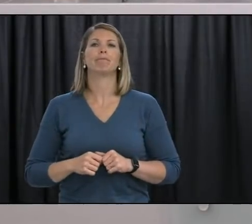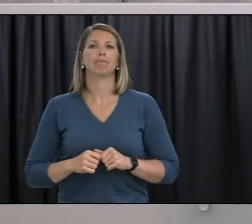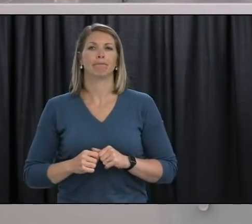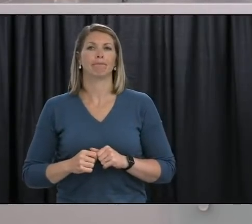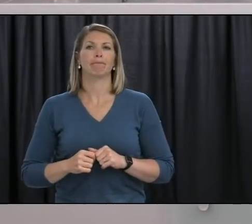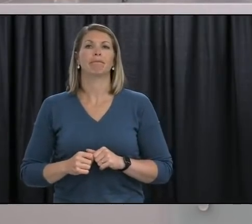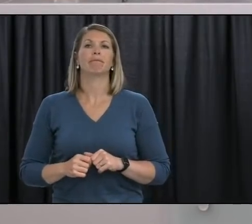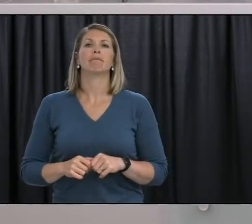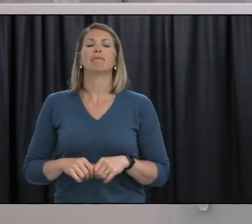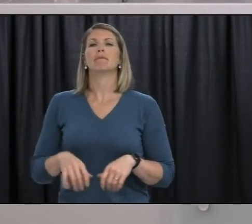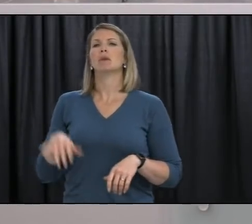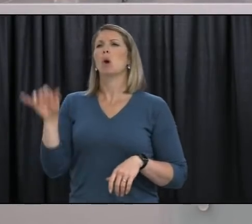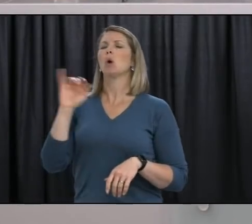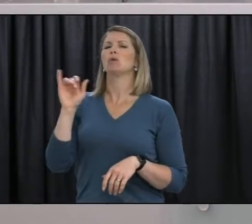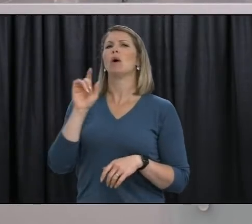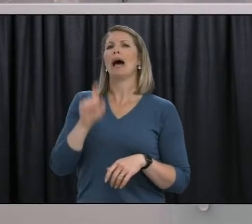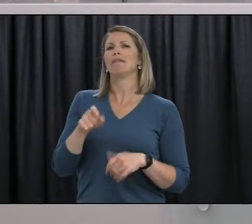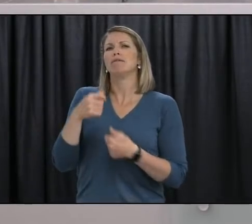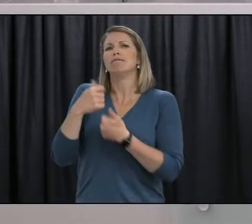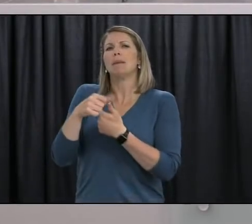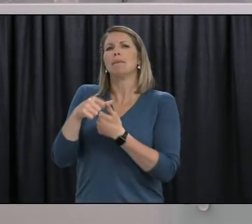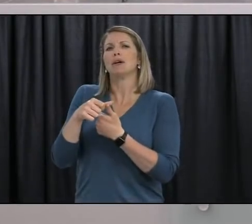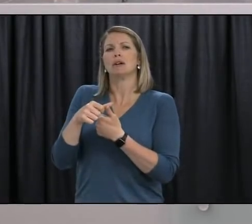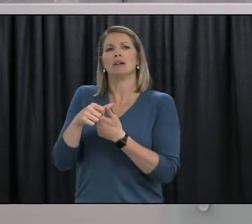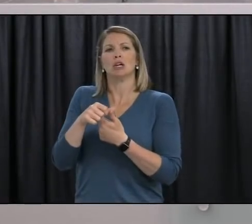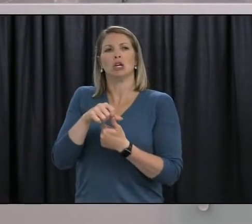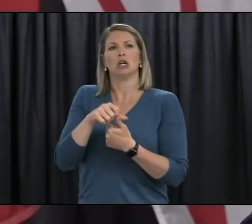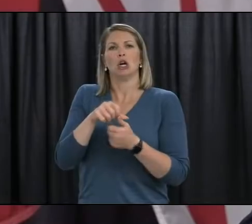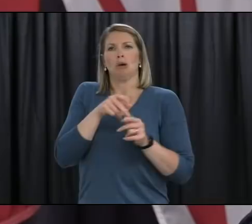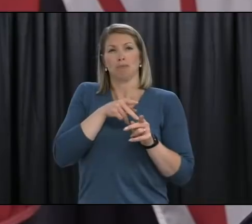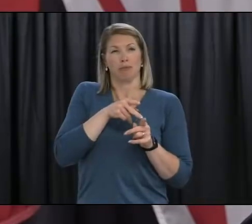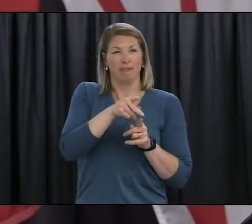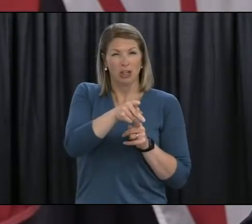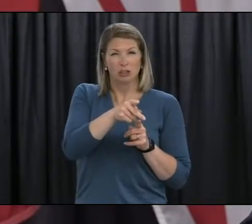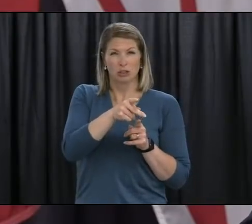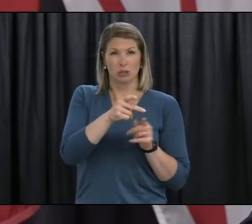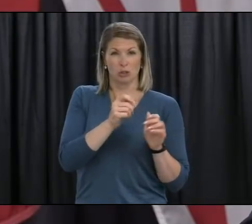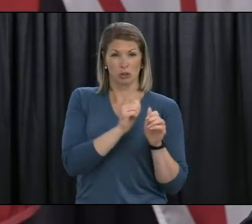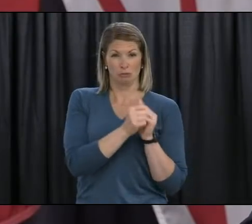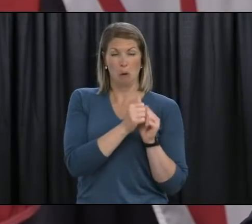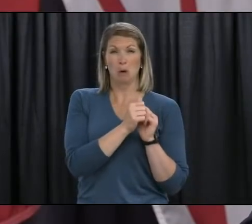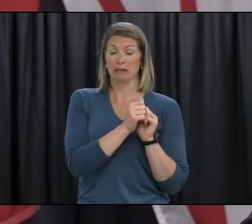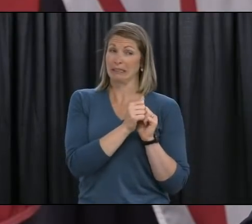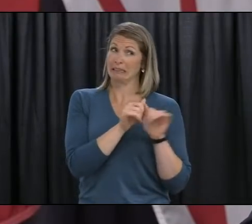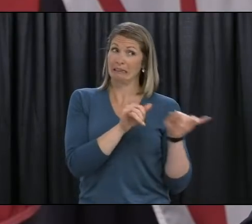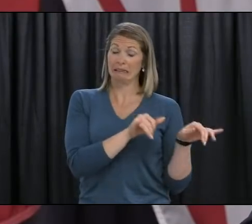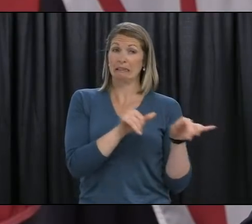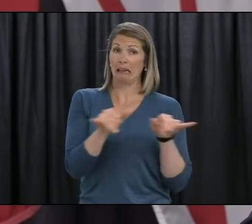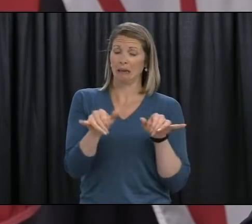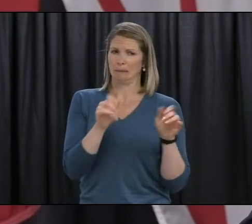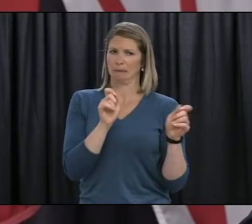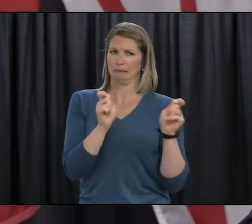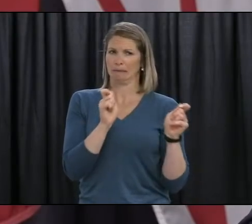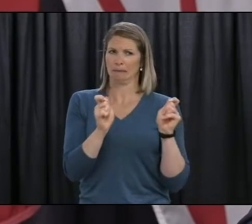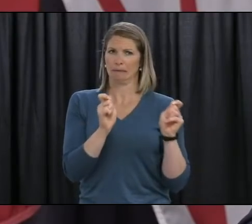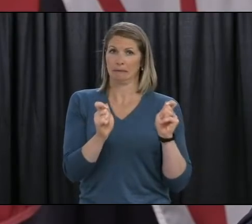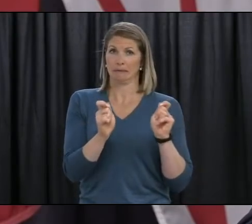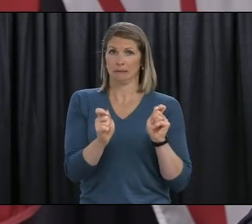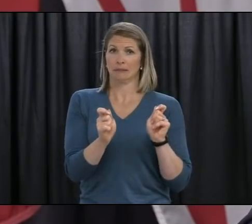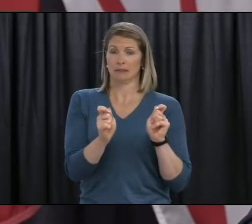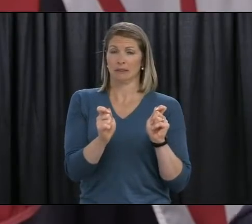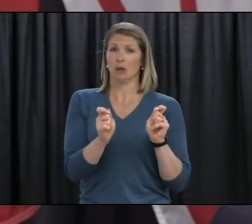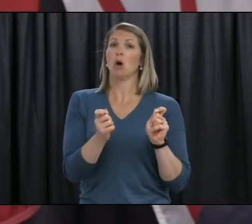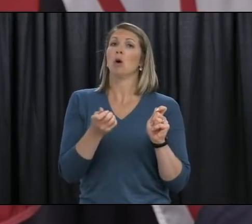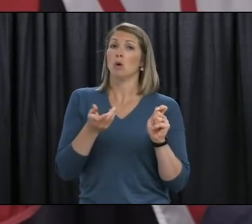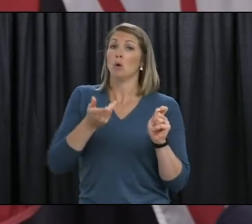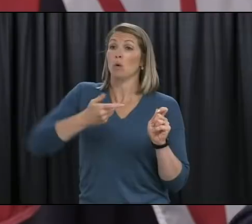within, you know, professional sports, I think, you know, as Dr. Fitzgerald has said, you know, the whole idea here is to try and keep people to get back to what will